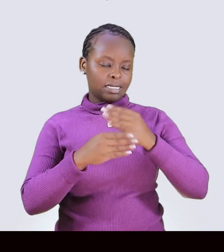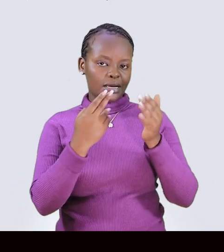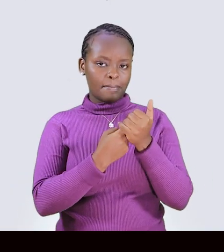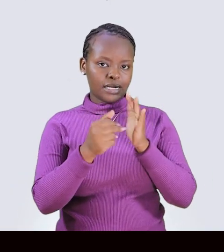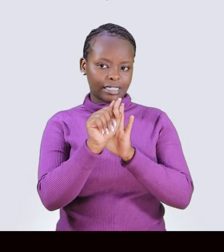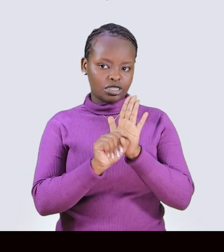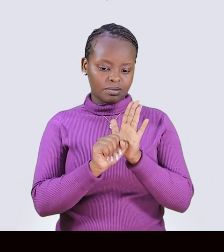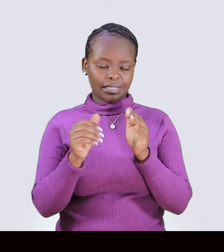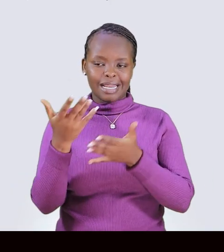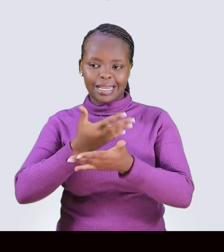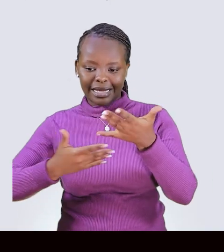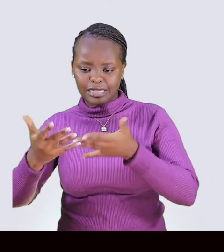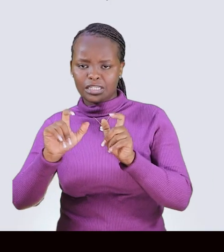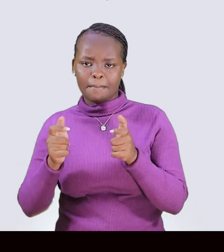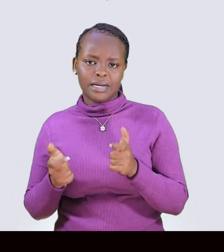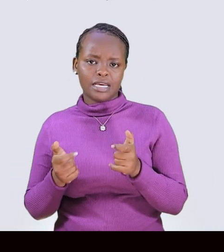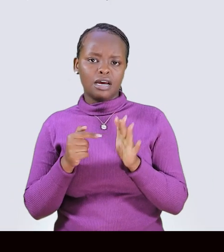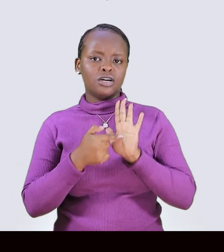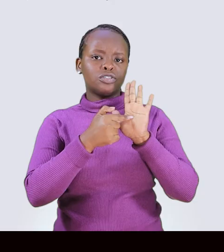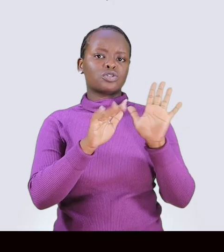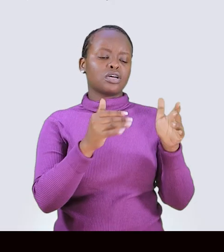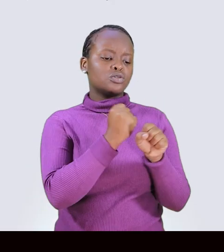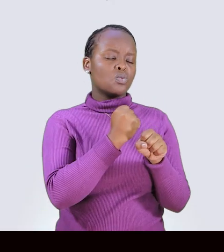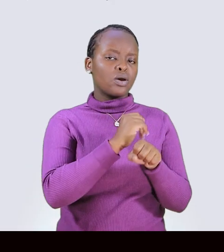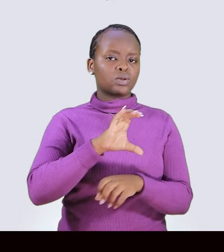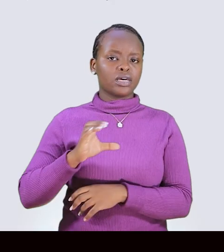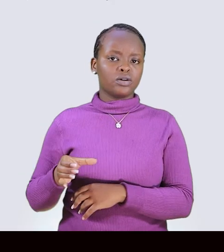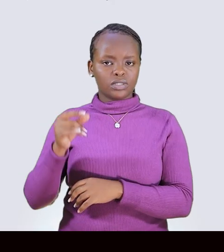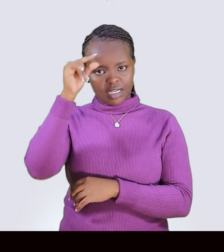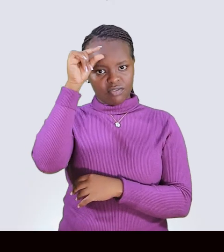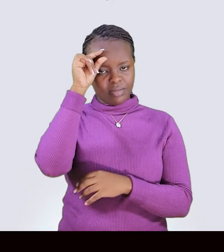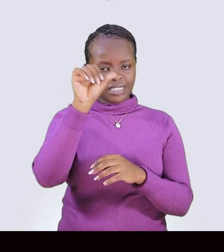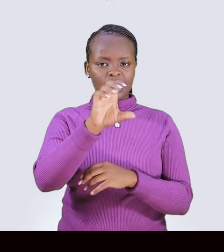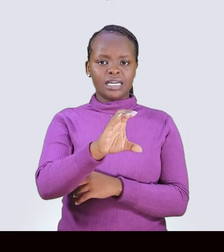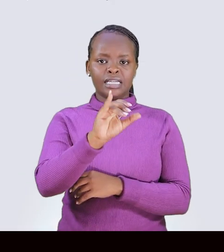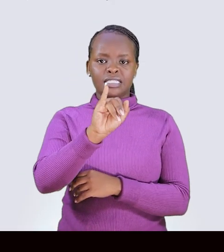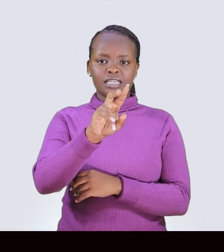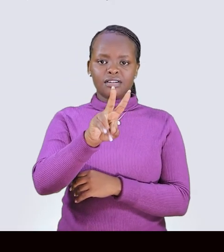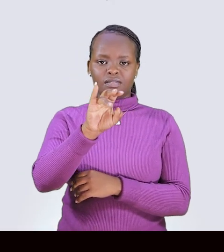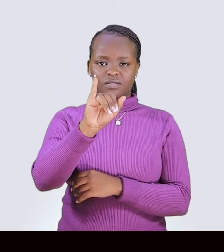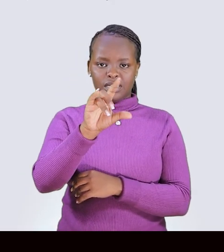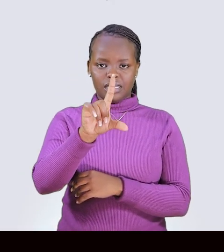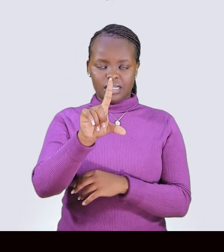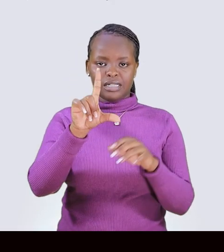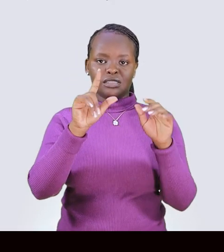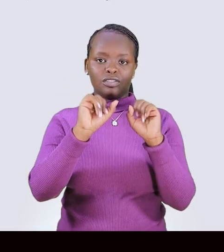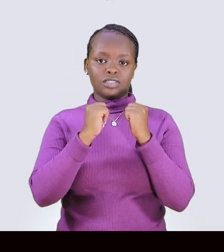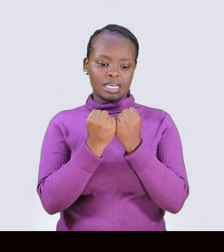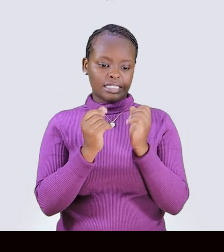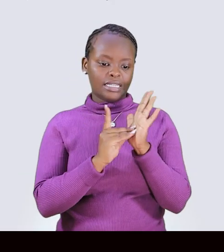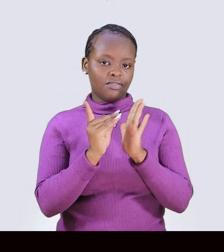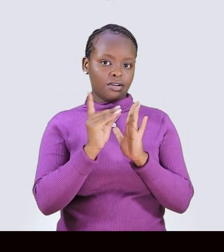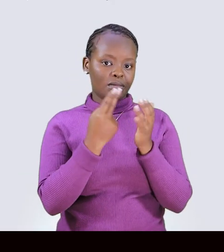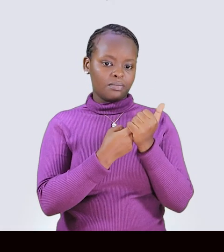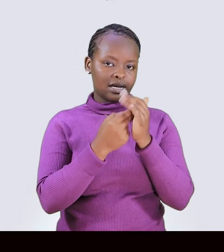the media. It shows how to work with county governments, civil society organizations, development partners, and